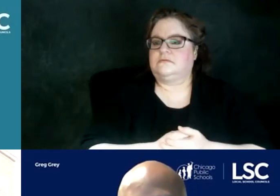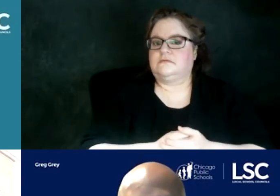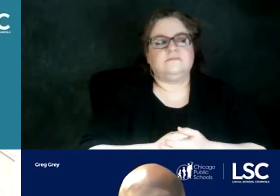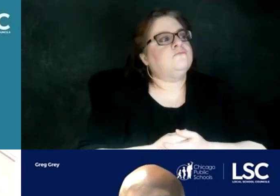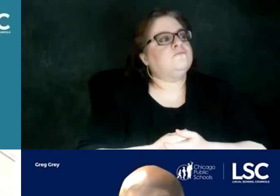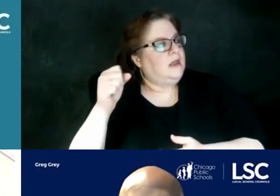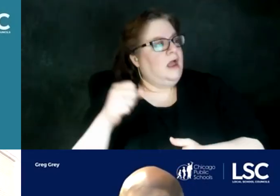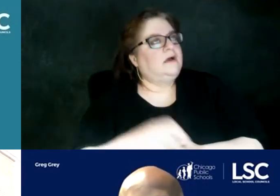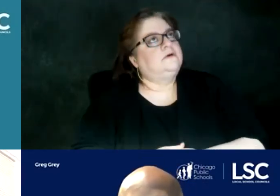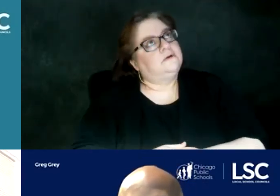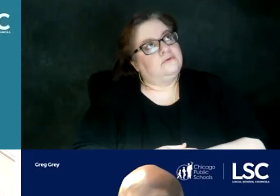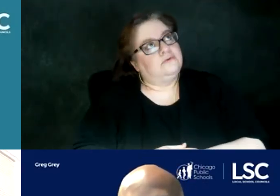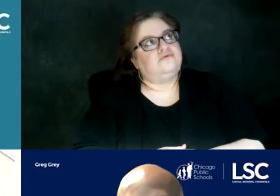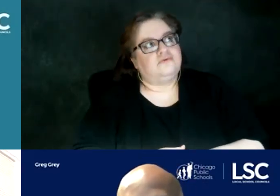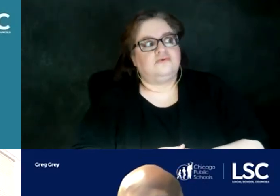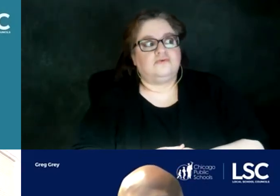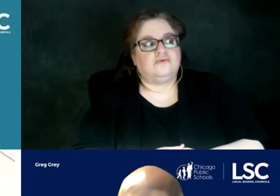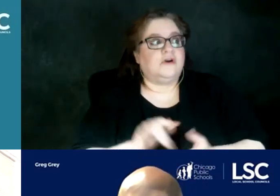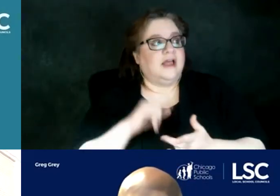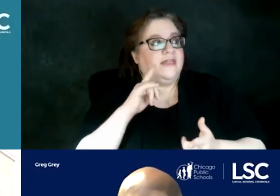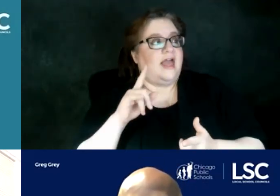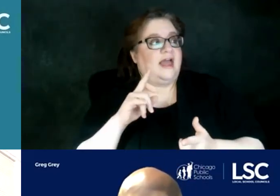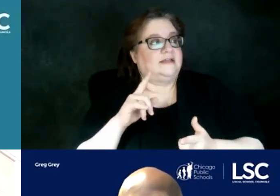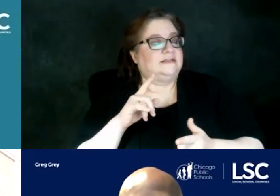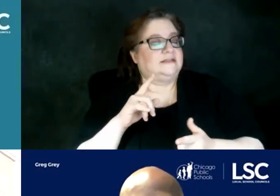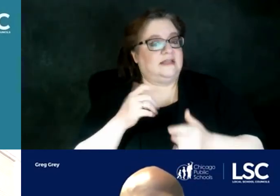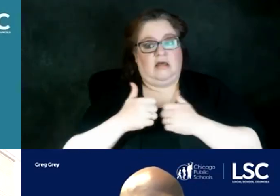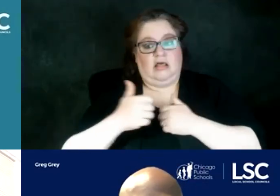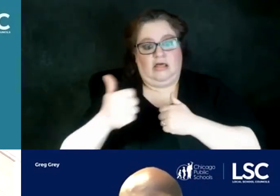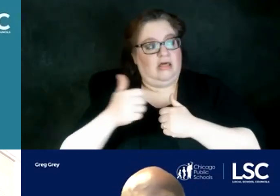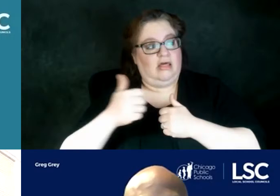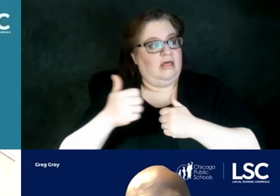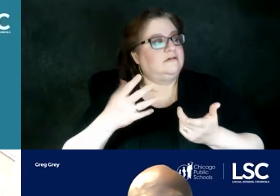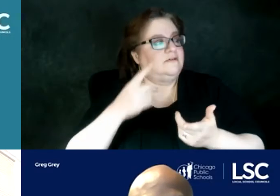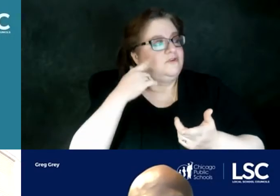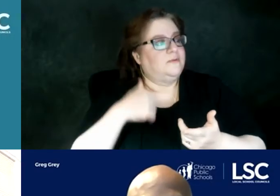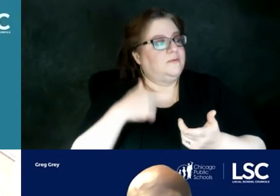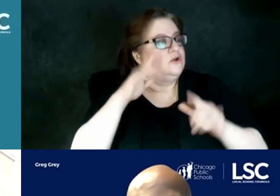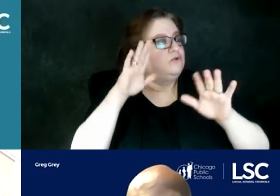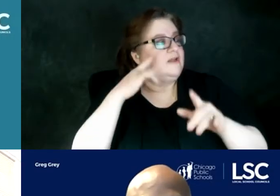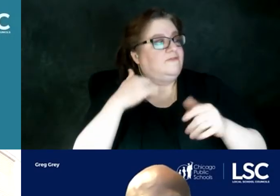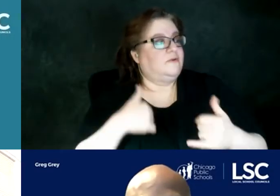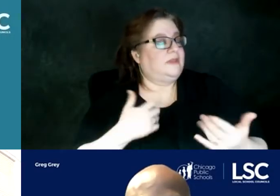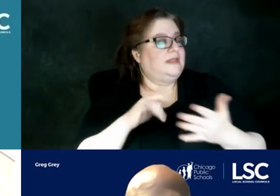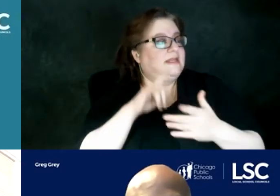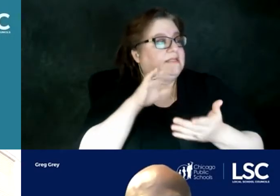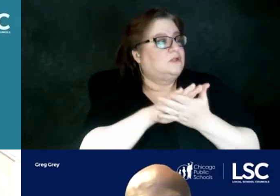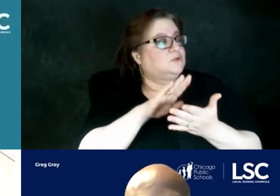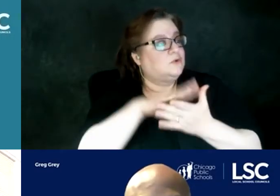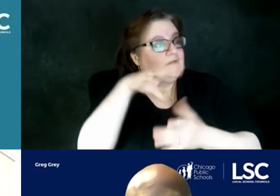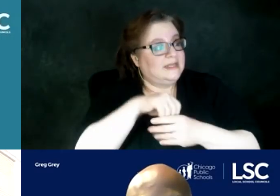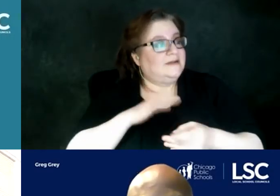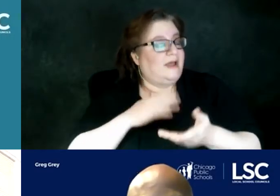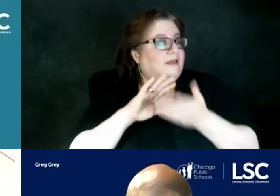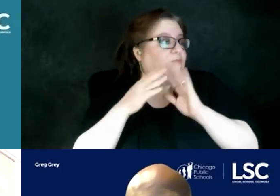Yeah, it's the proximity for me, right? Great for me is that these are schools in my